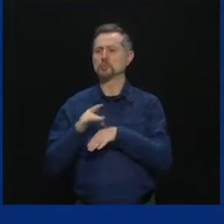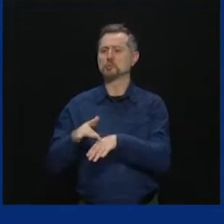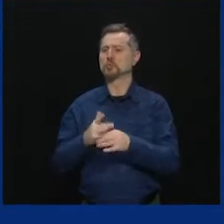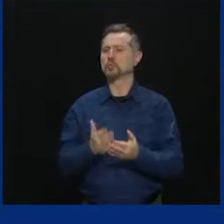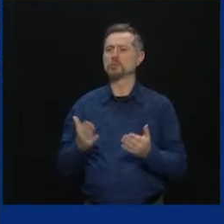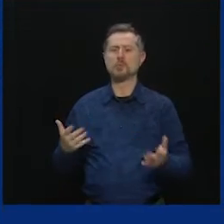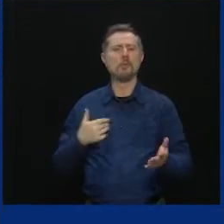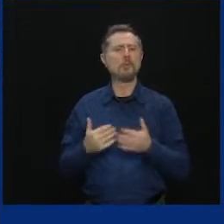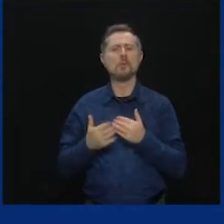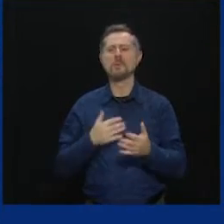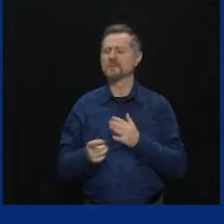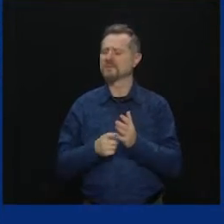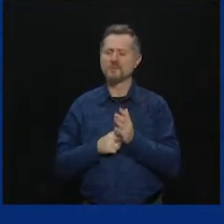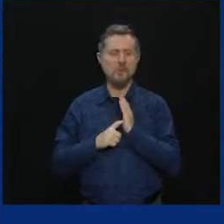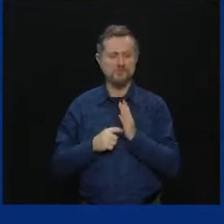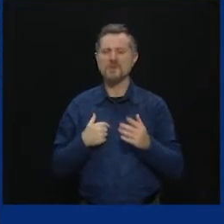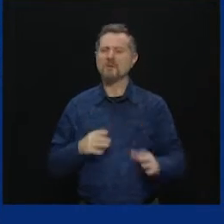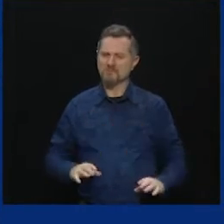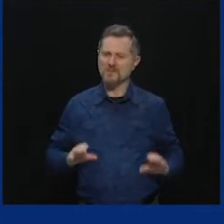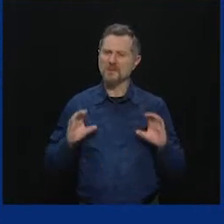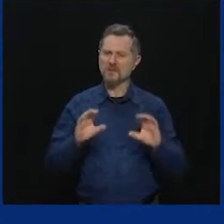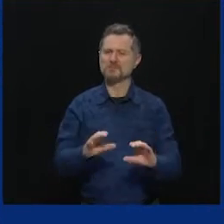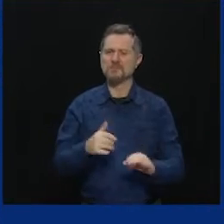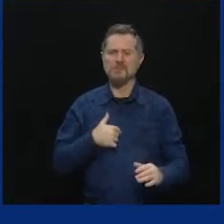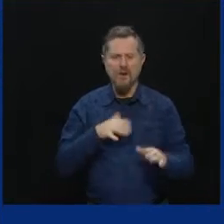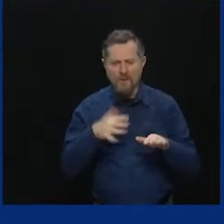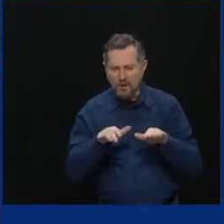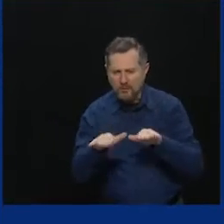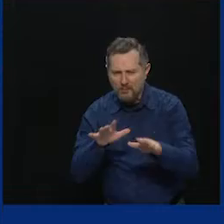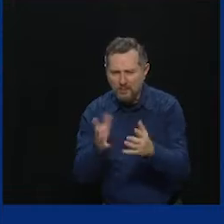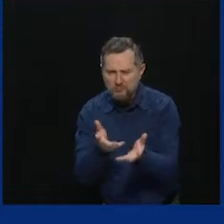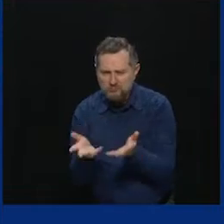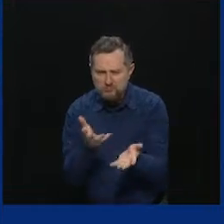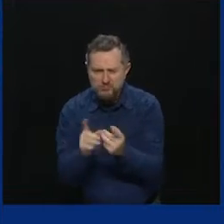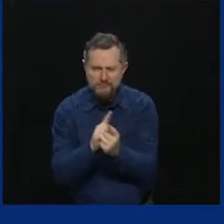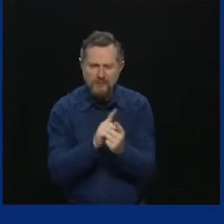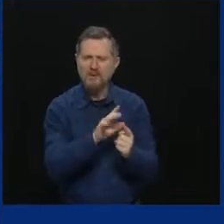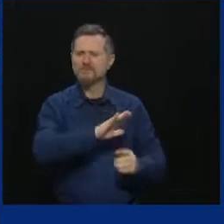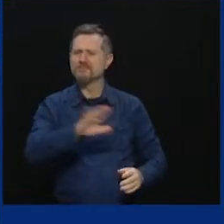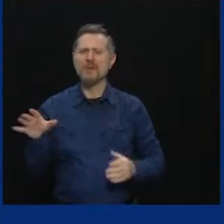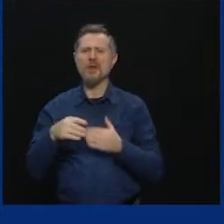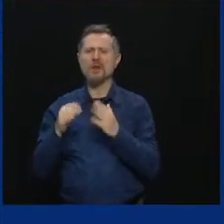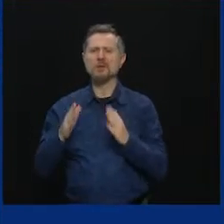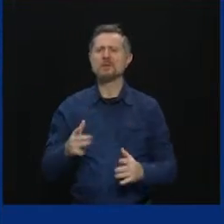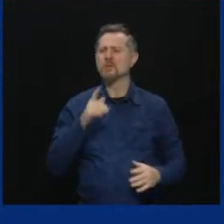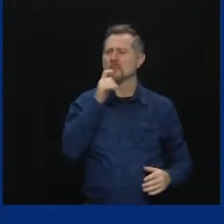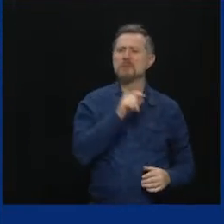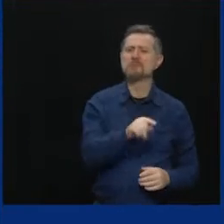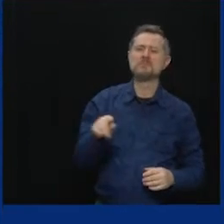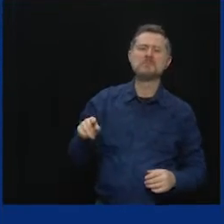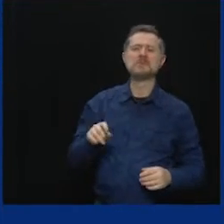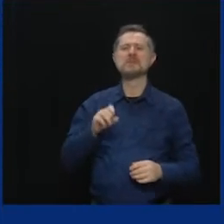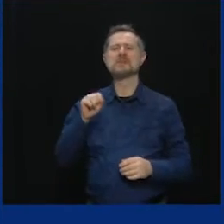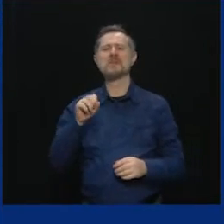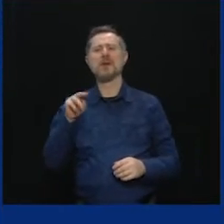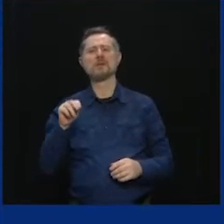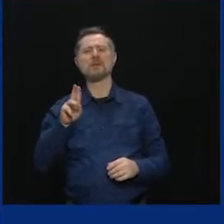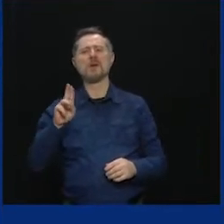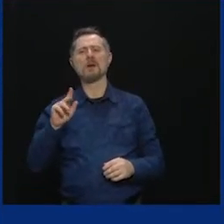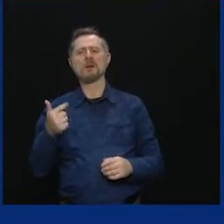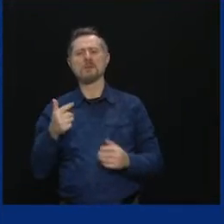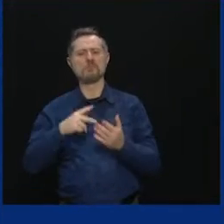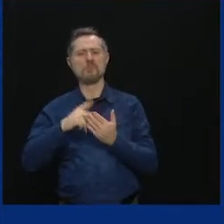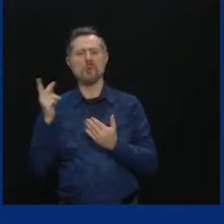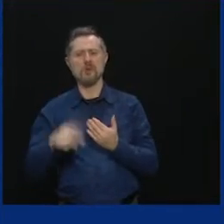having conversations with our community leaders and people who are parts of programs like SNUG and other very successful programs that I've seen work